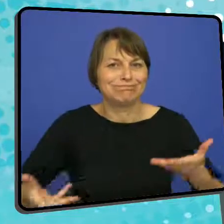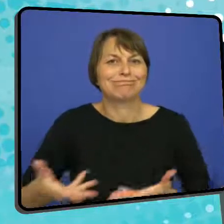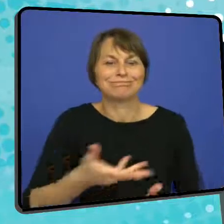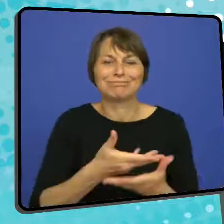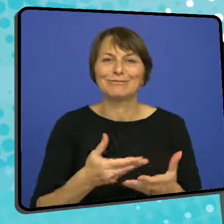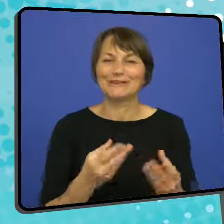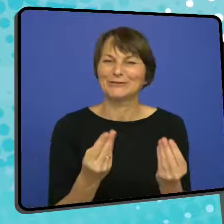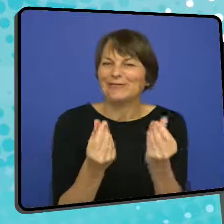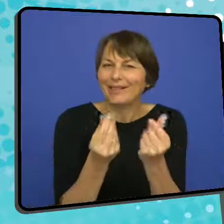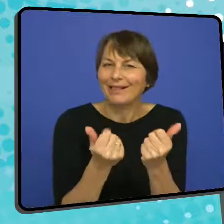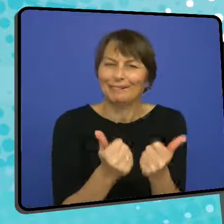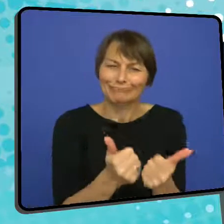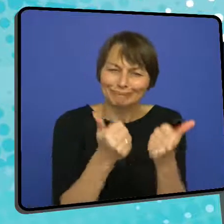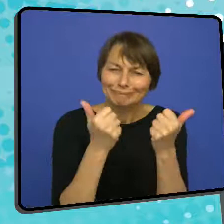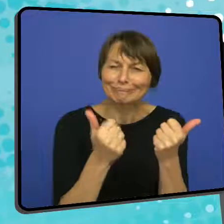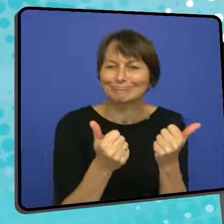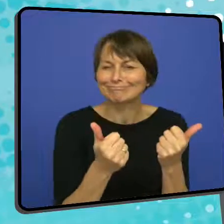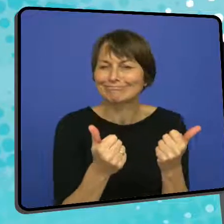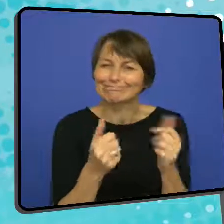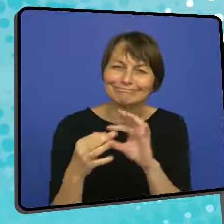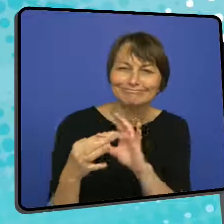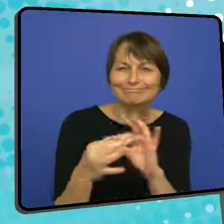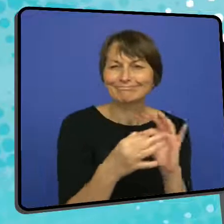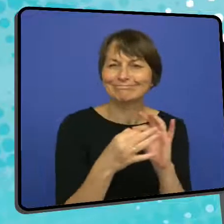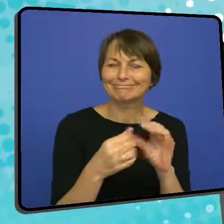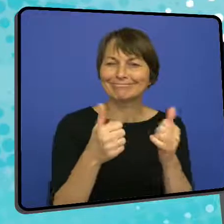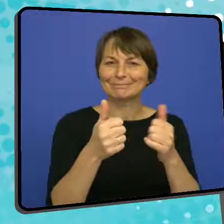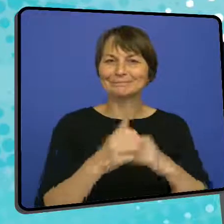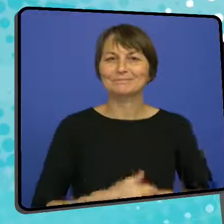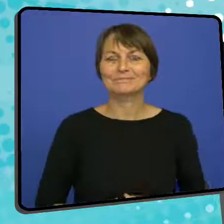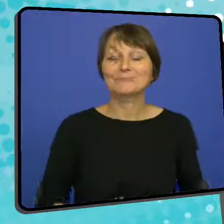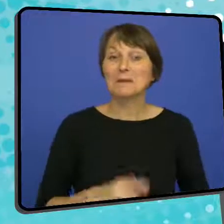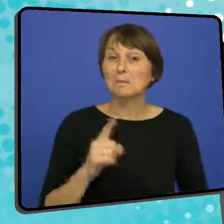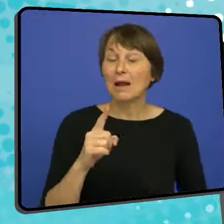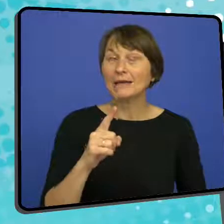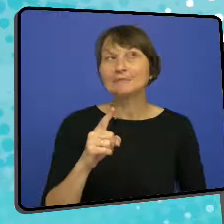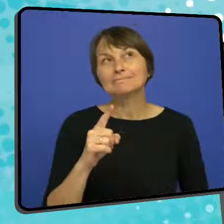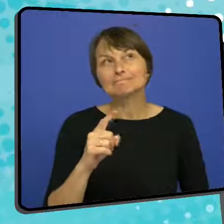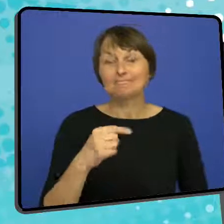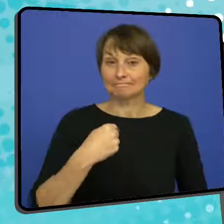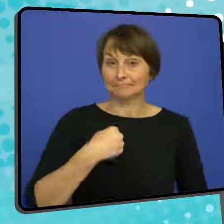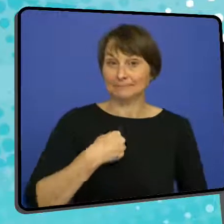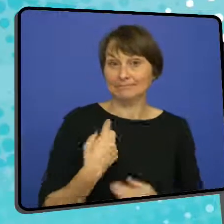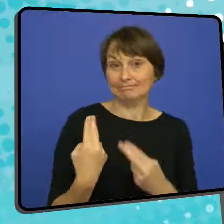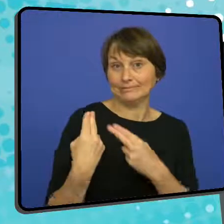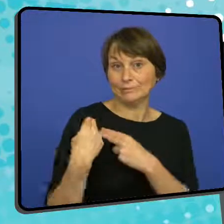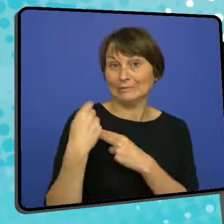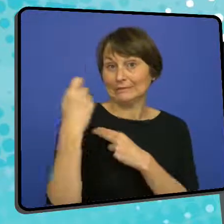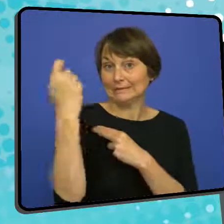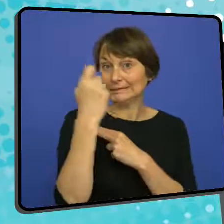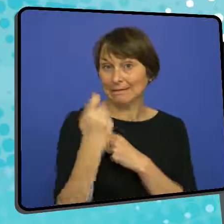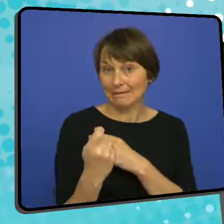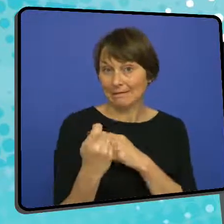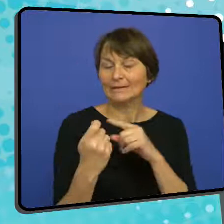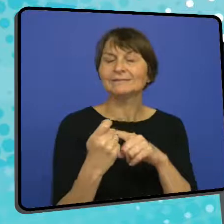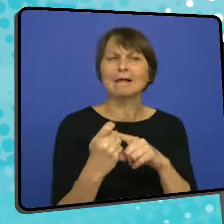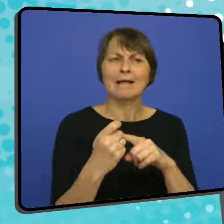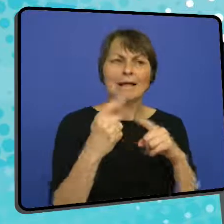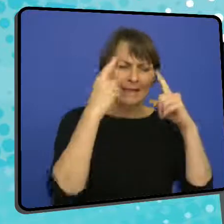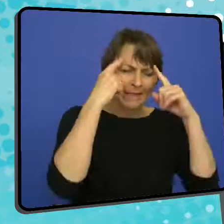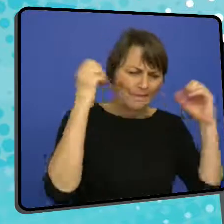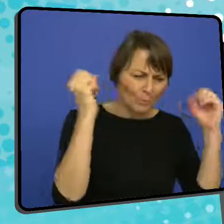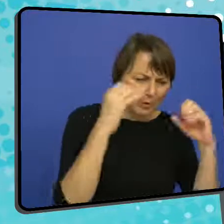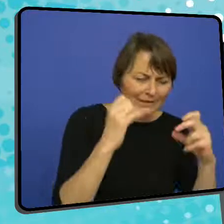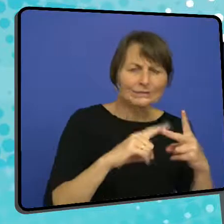atmosphere and way of working together. But from design, I would say, obviously, syncs, brainstorm, drawing that